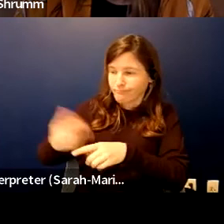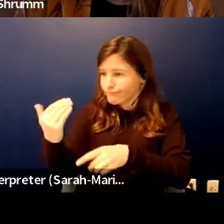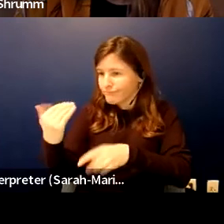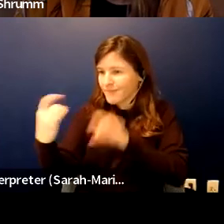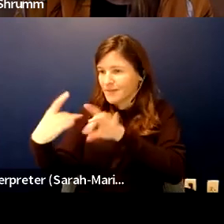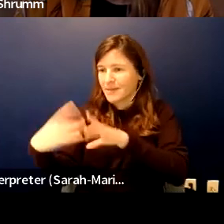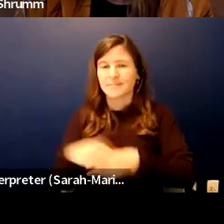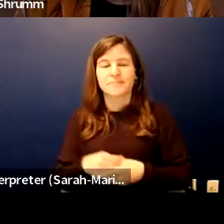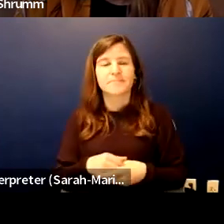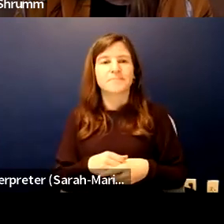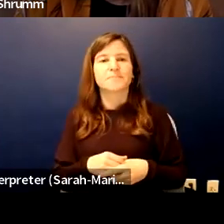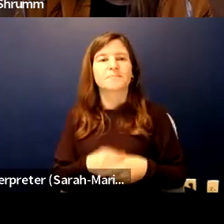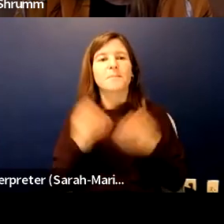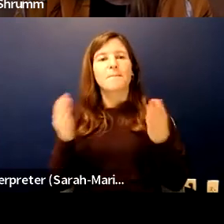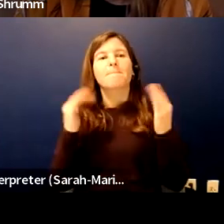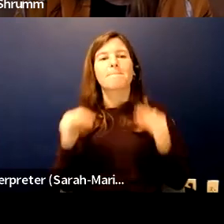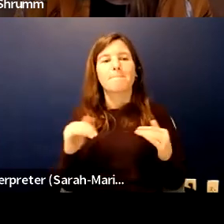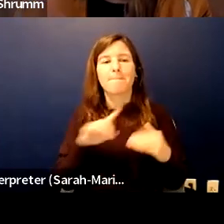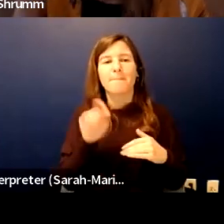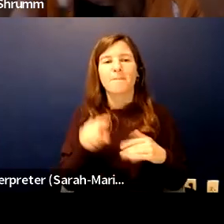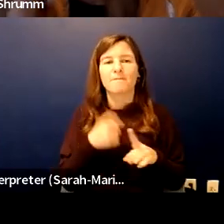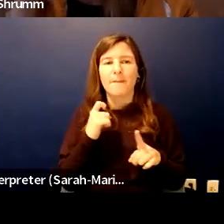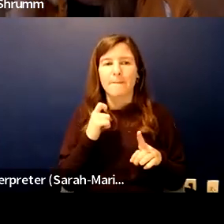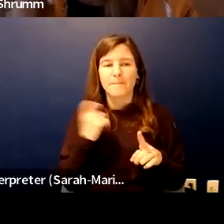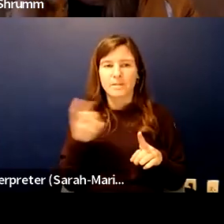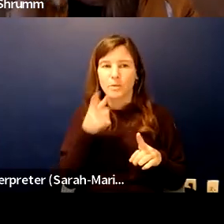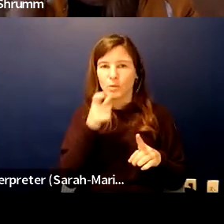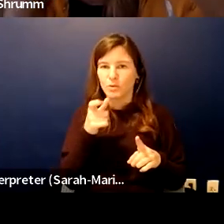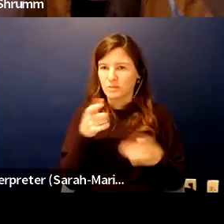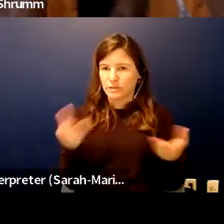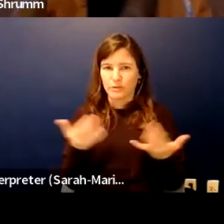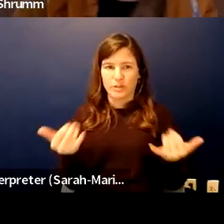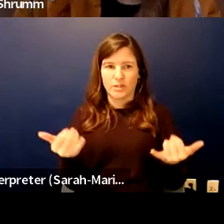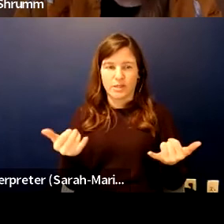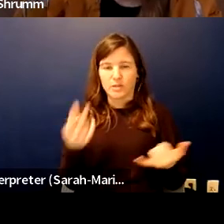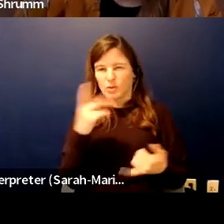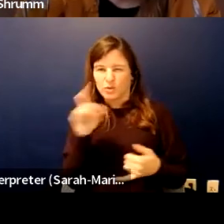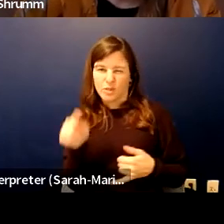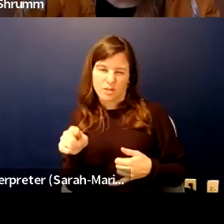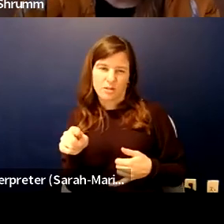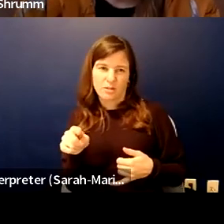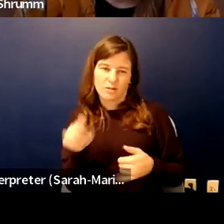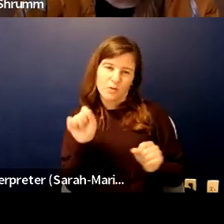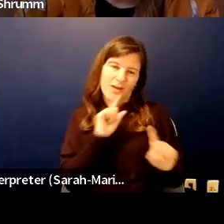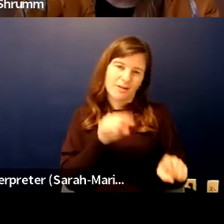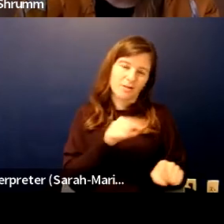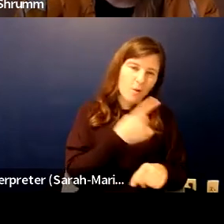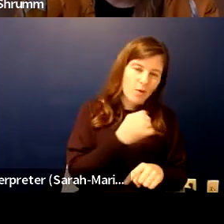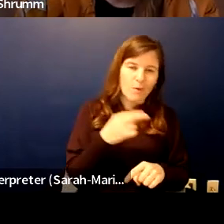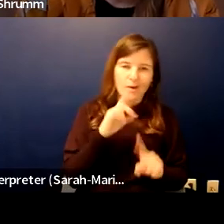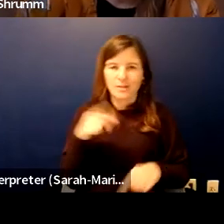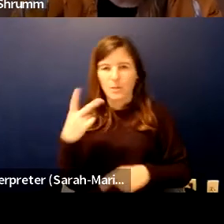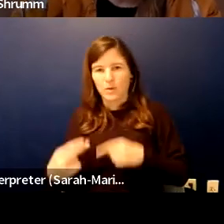I'm going to jump to a question that we got from someone who's in attendance, and it's two questions, so you can answer one or both. They have